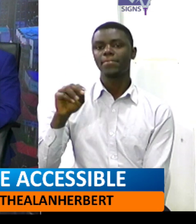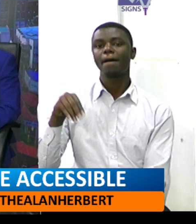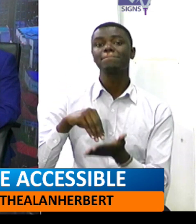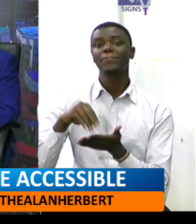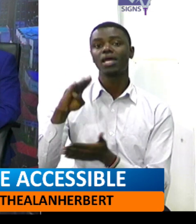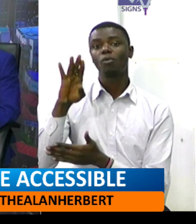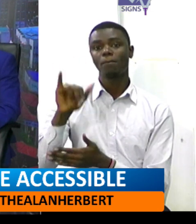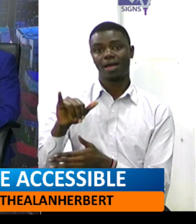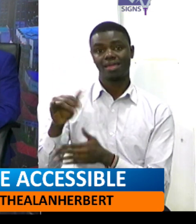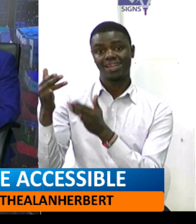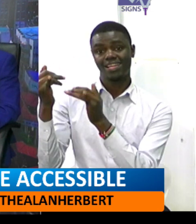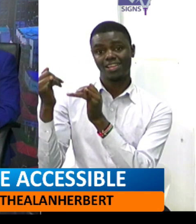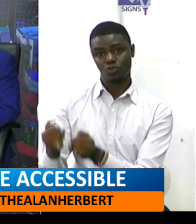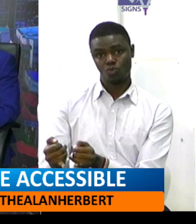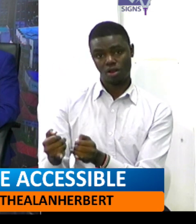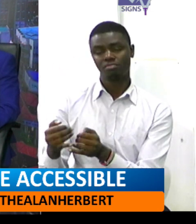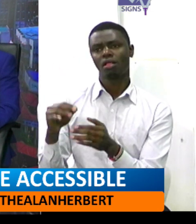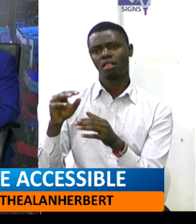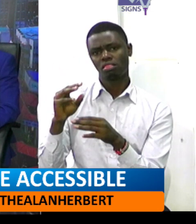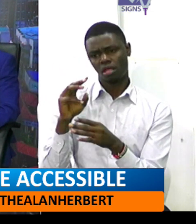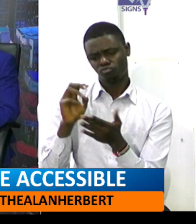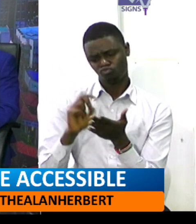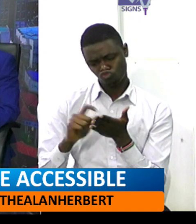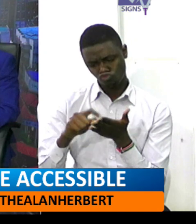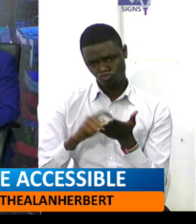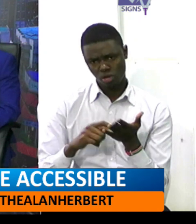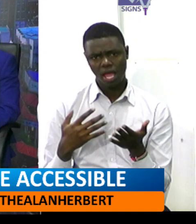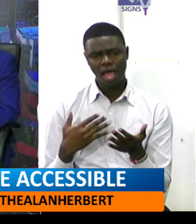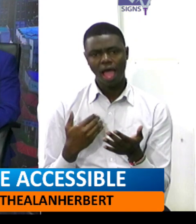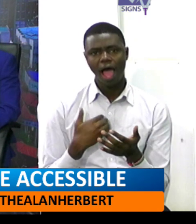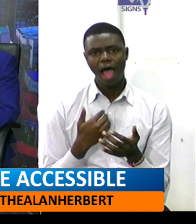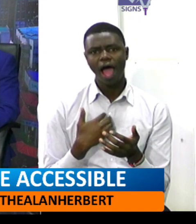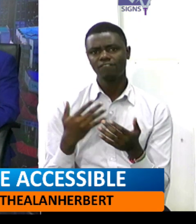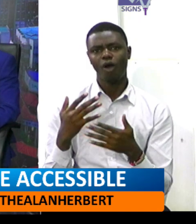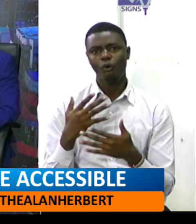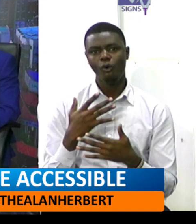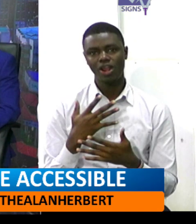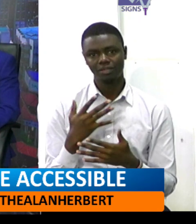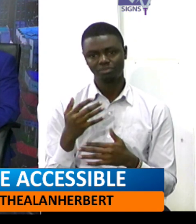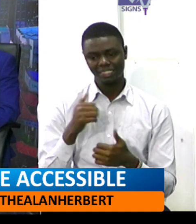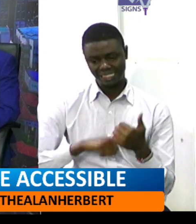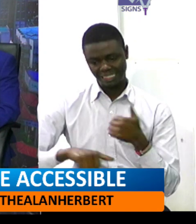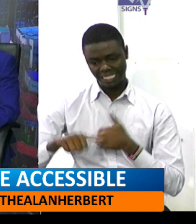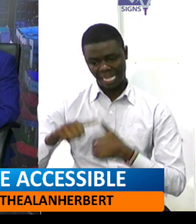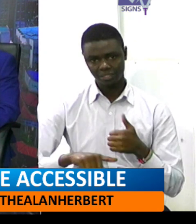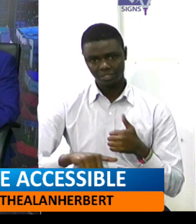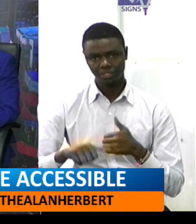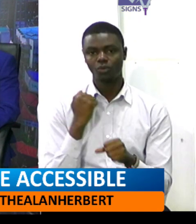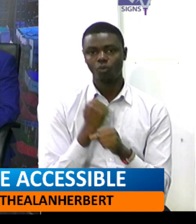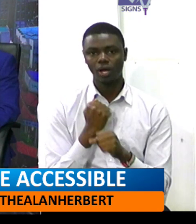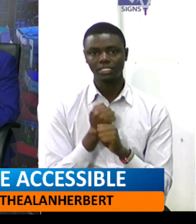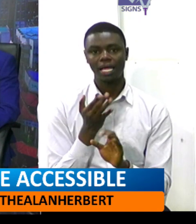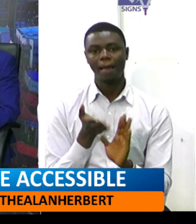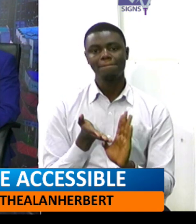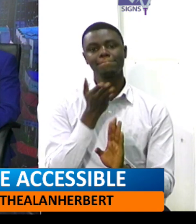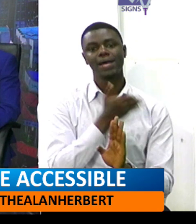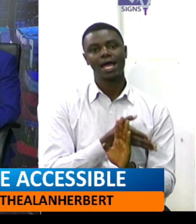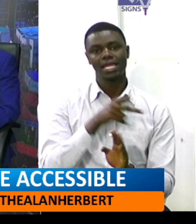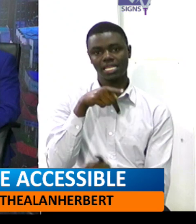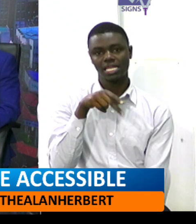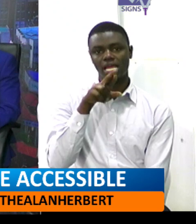individual. They calculate. There's a whole science that goes behind premium calculation.